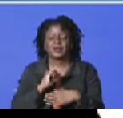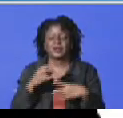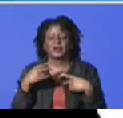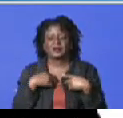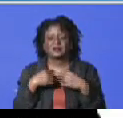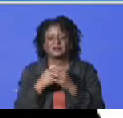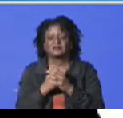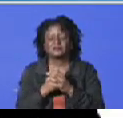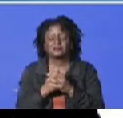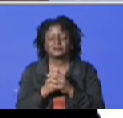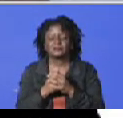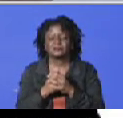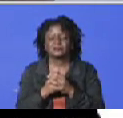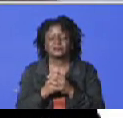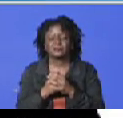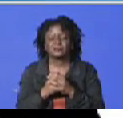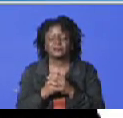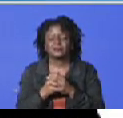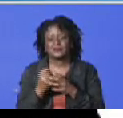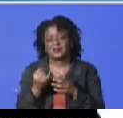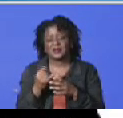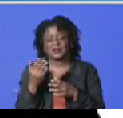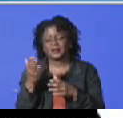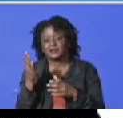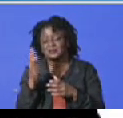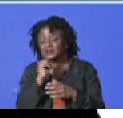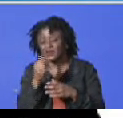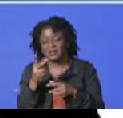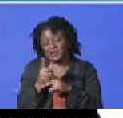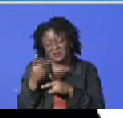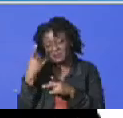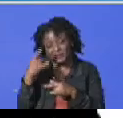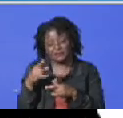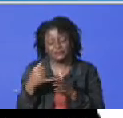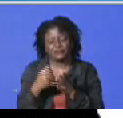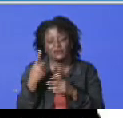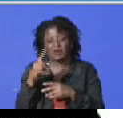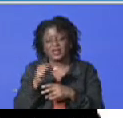I never kept it for any type of value as such. It was just a hobby that grew over the years.